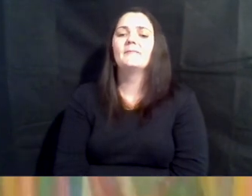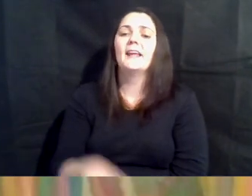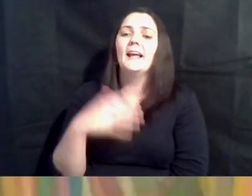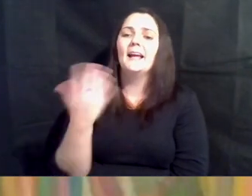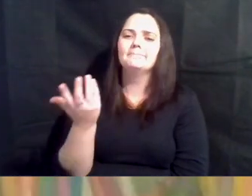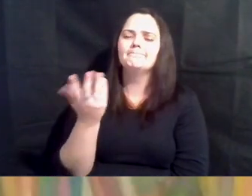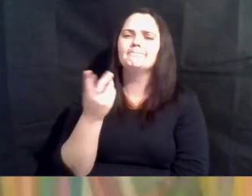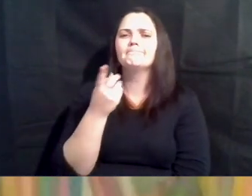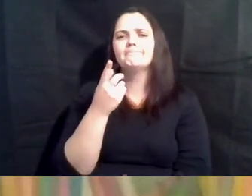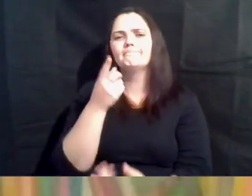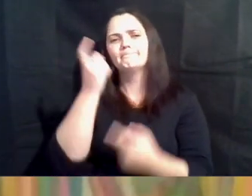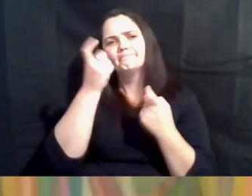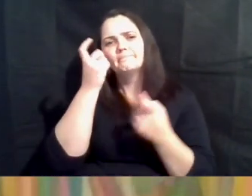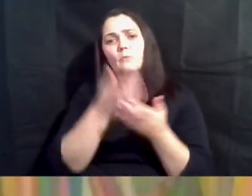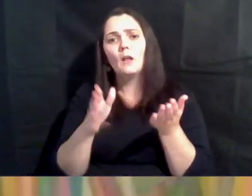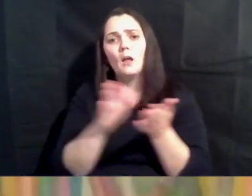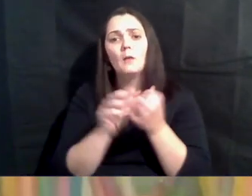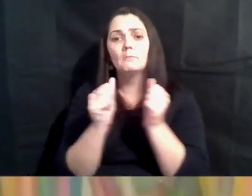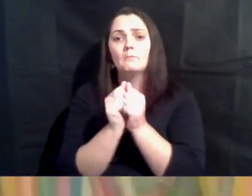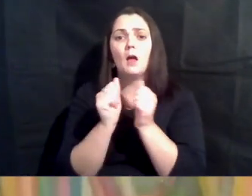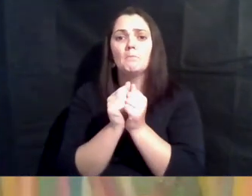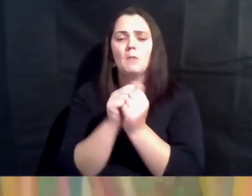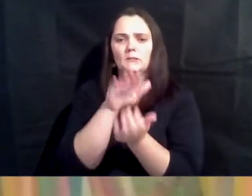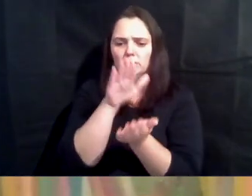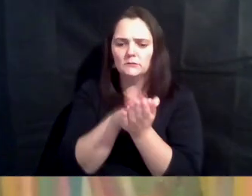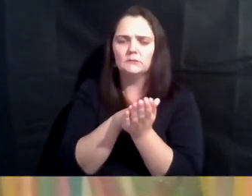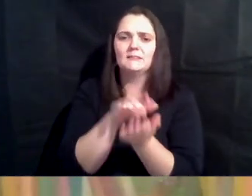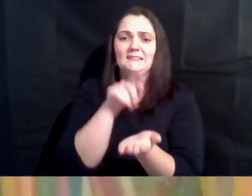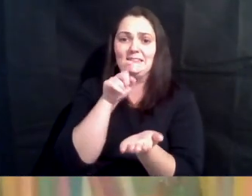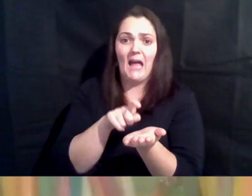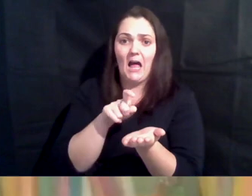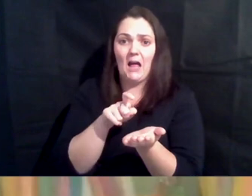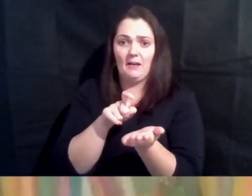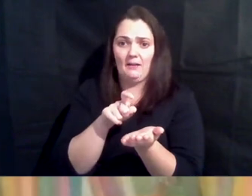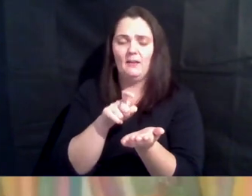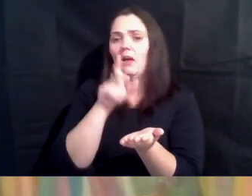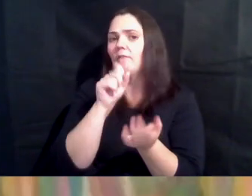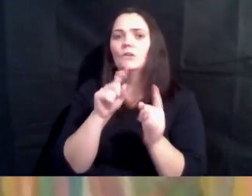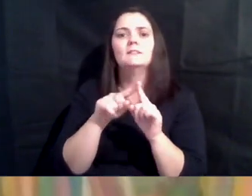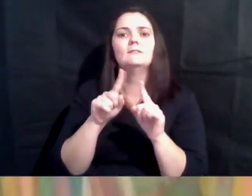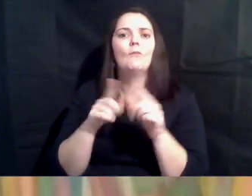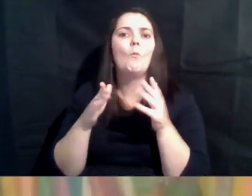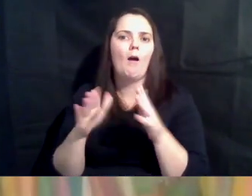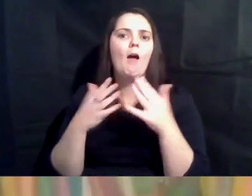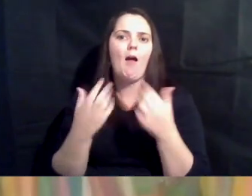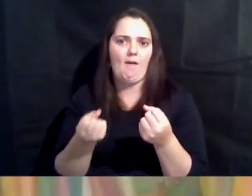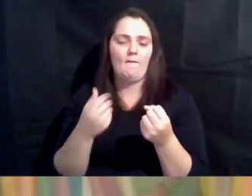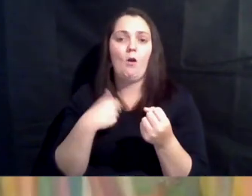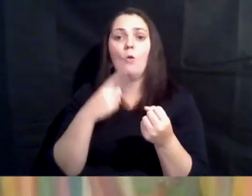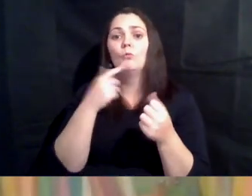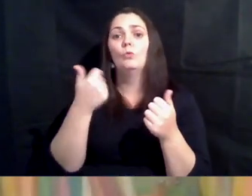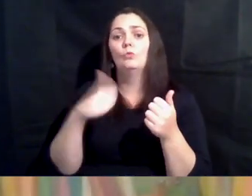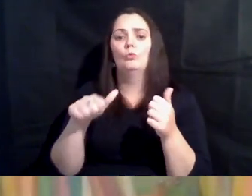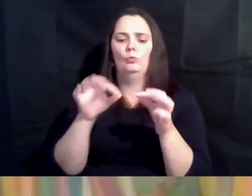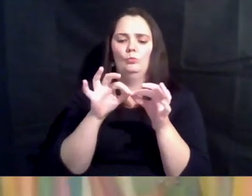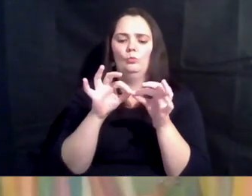a couple of ways that you can secure your pages in. So I'm going to use needle and thread today because I think that's a really easy way to do